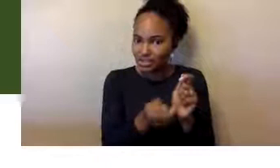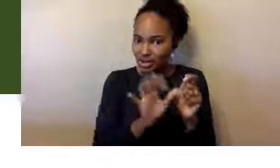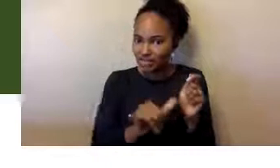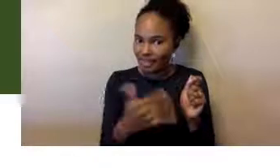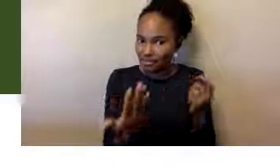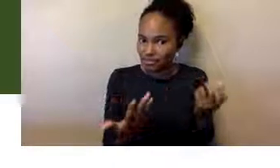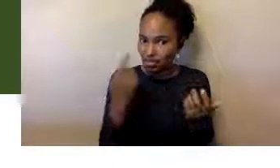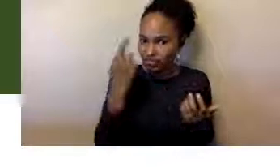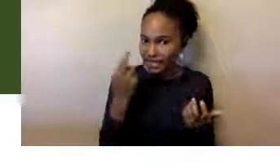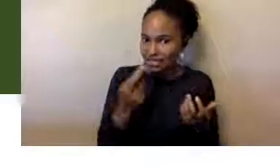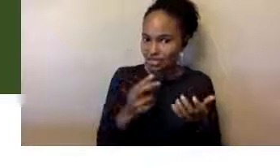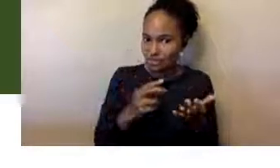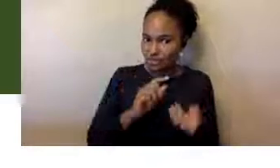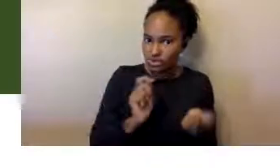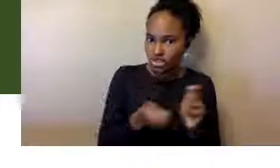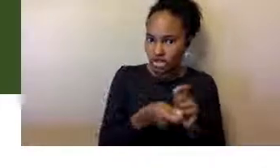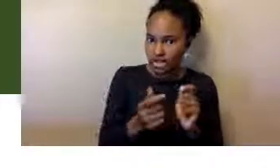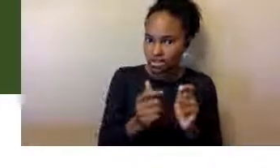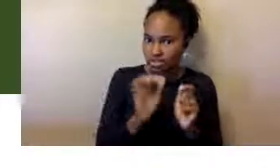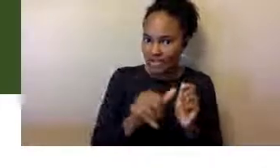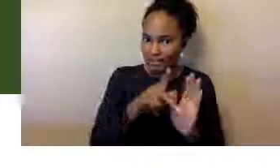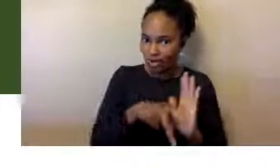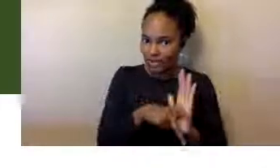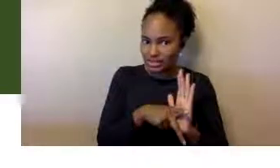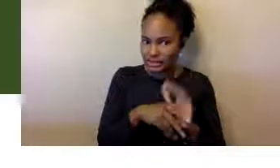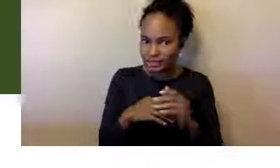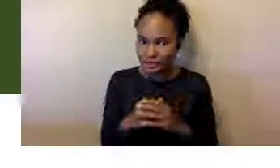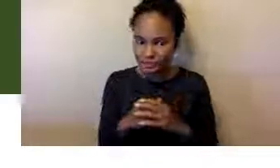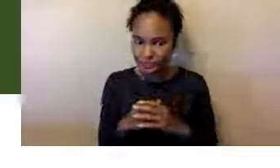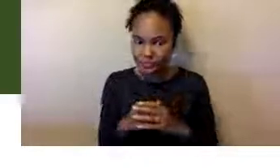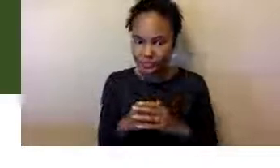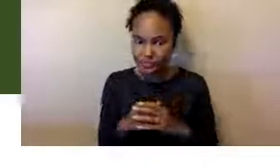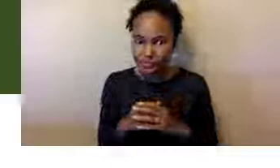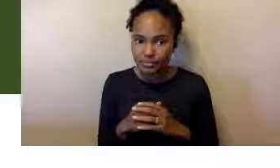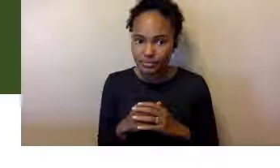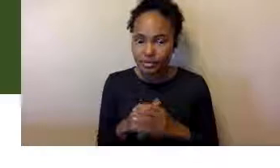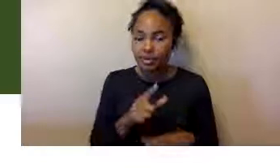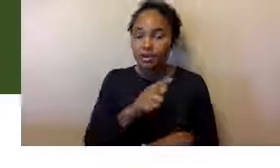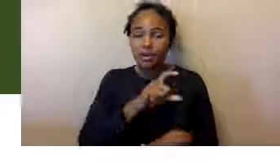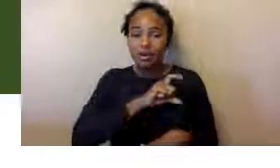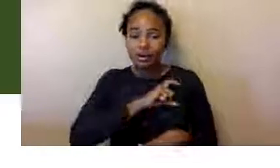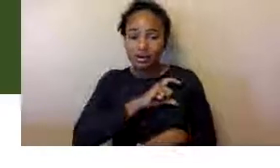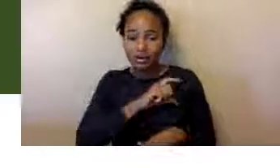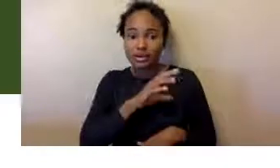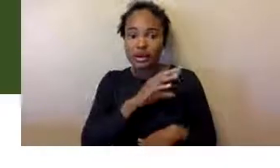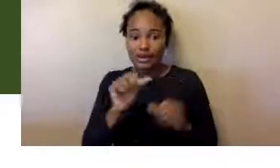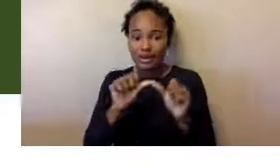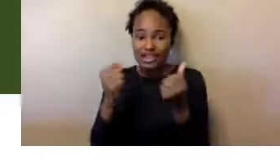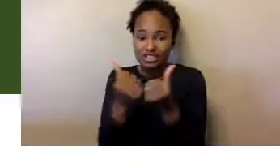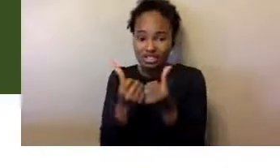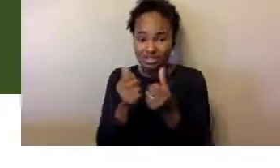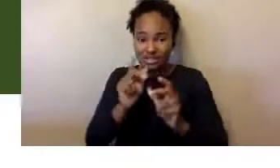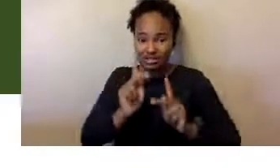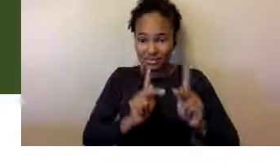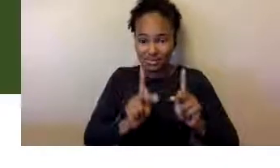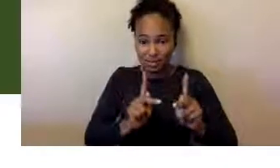And law enforcement agencies and officers must also utilize crisis intervention training they do